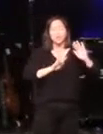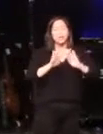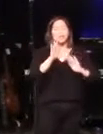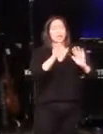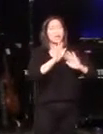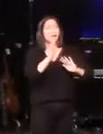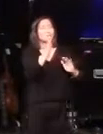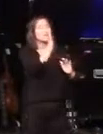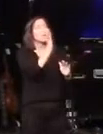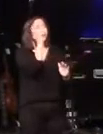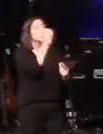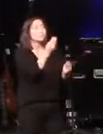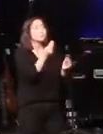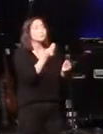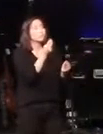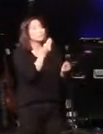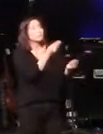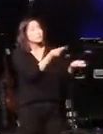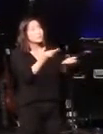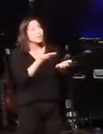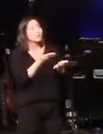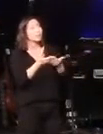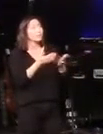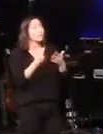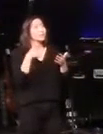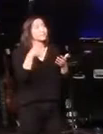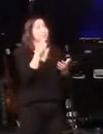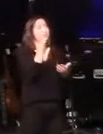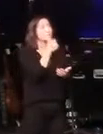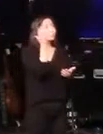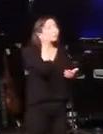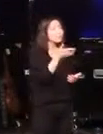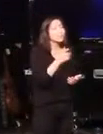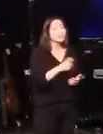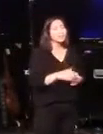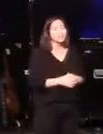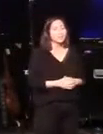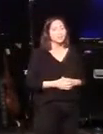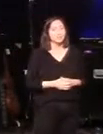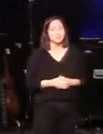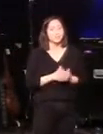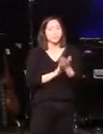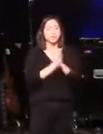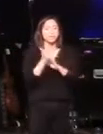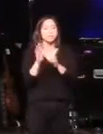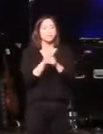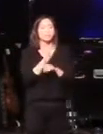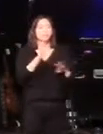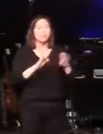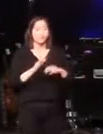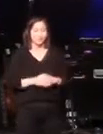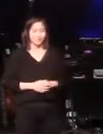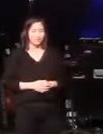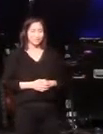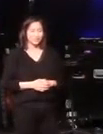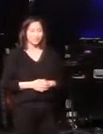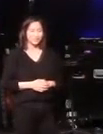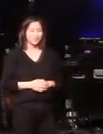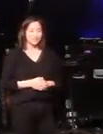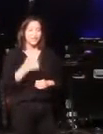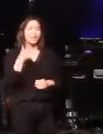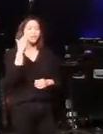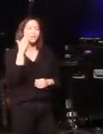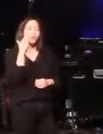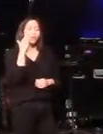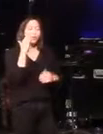Are you going to make sure I have what I need? And again, just like with my boys, I know that